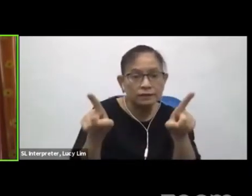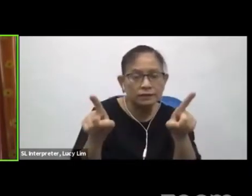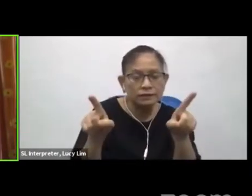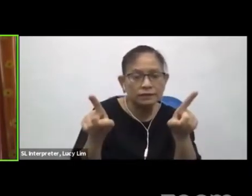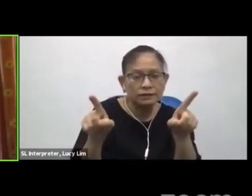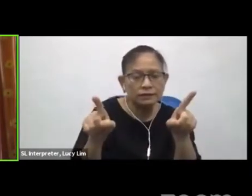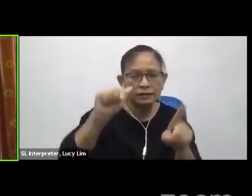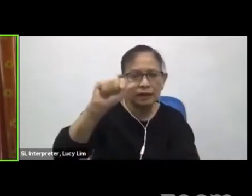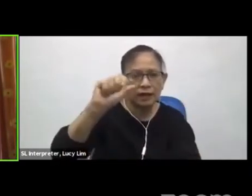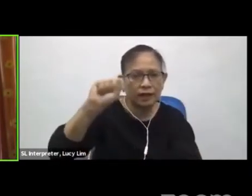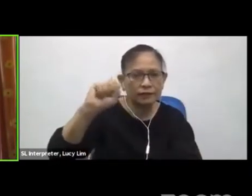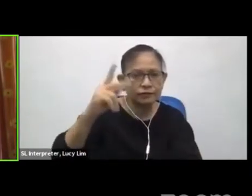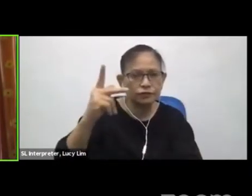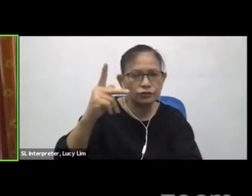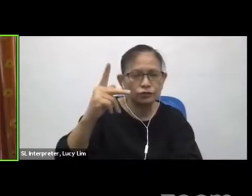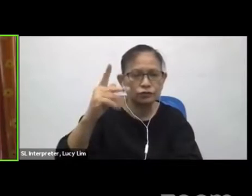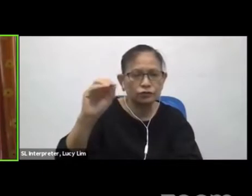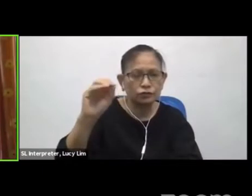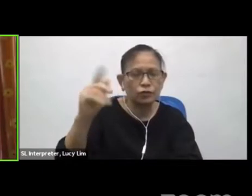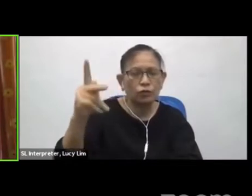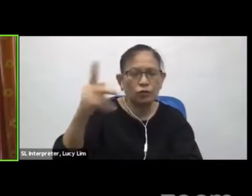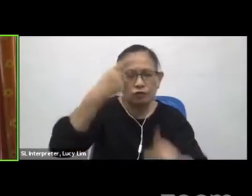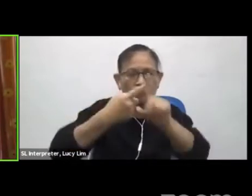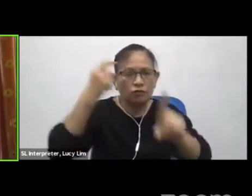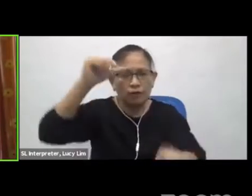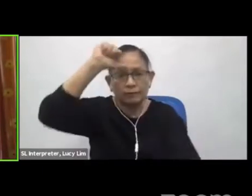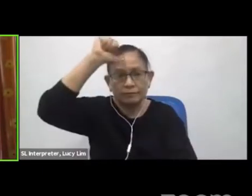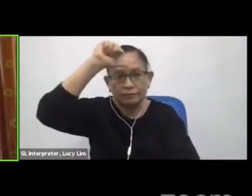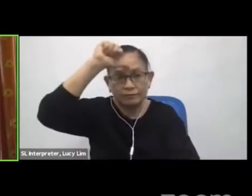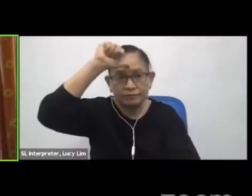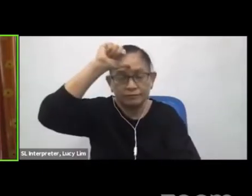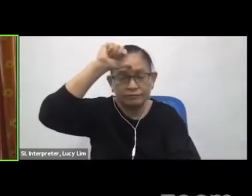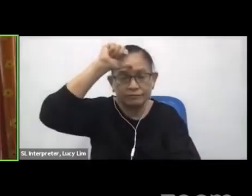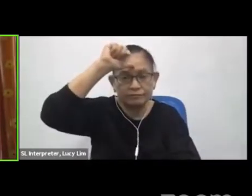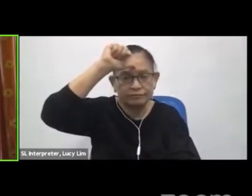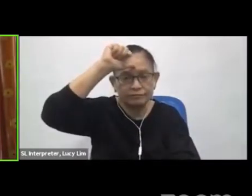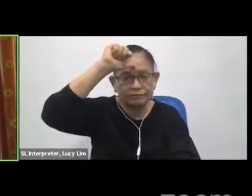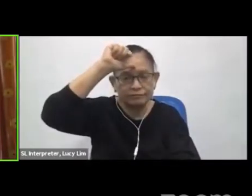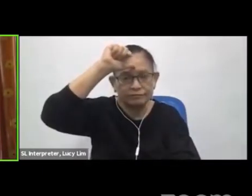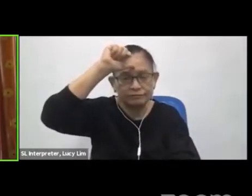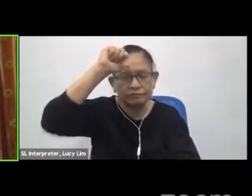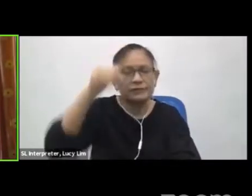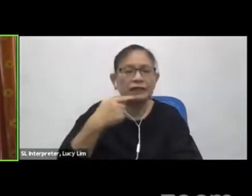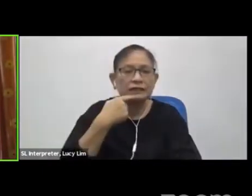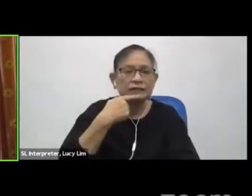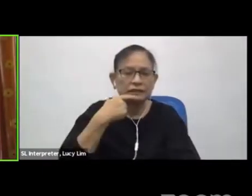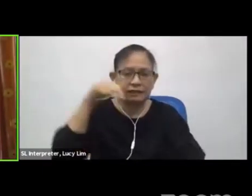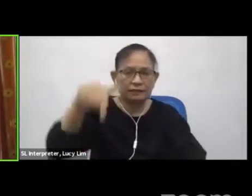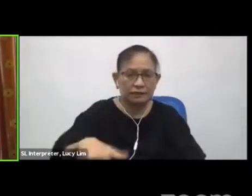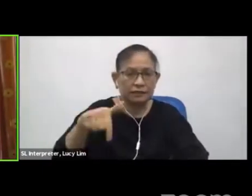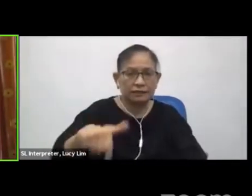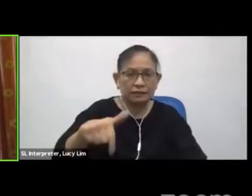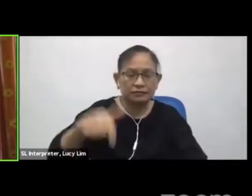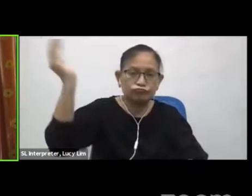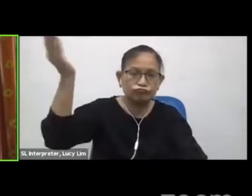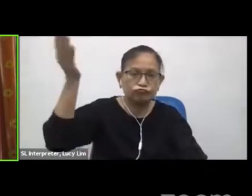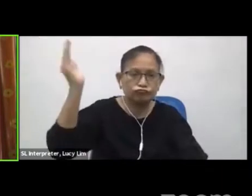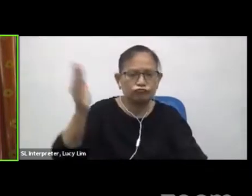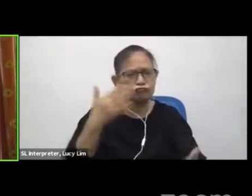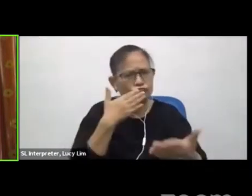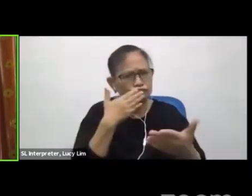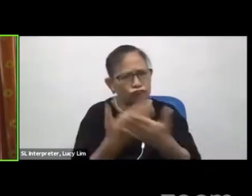Ashok Kumar Pathak from India Health Action Trust. And Ashok says, this session has been a great opportunity of